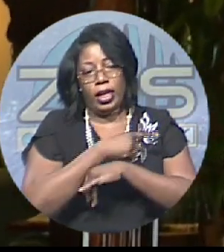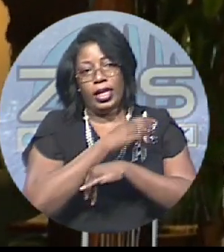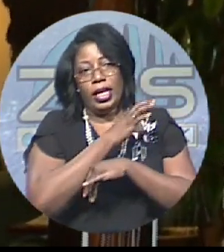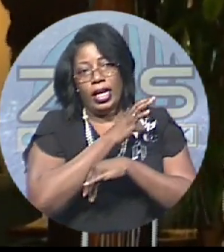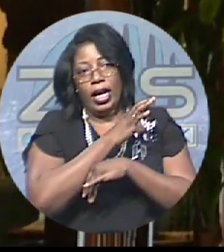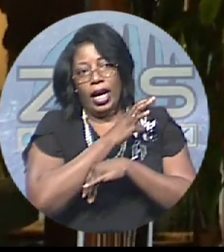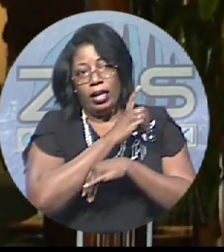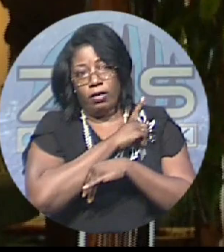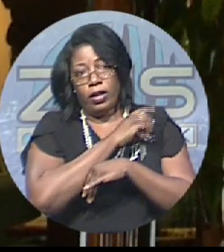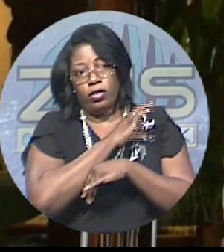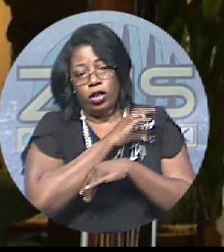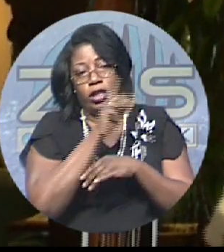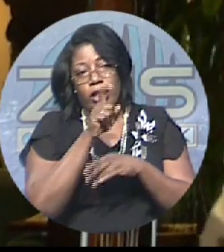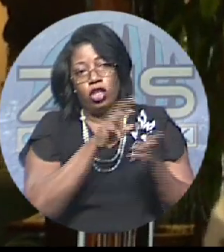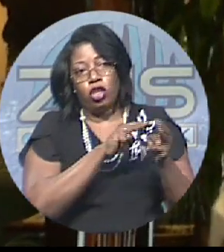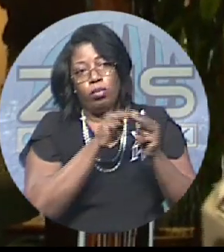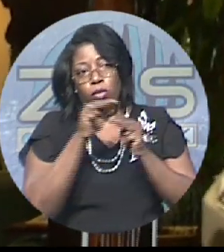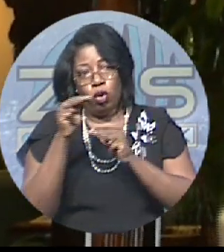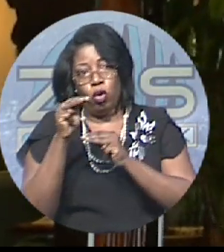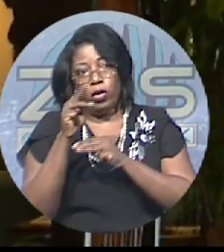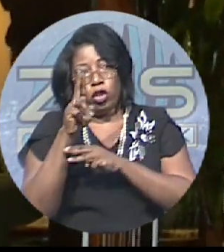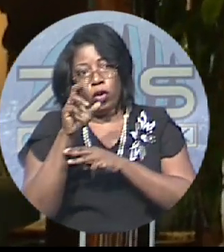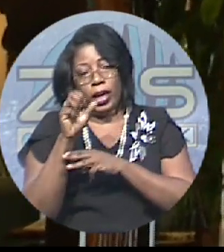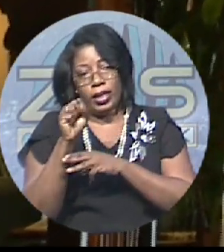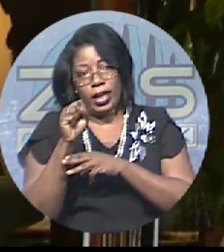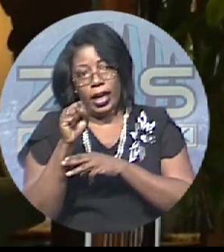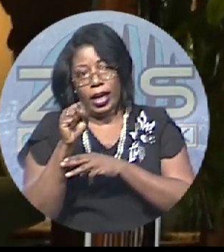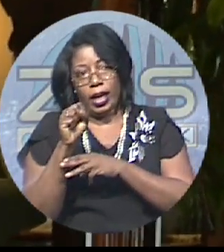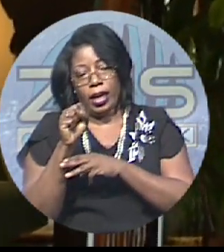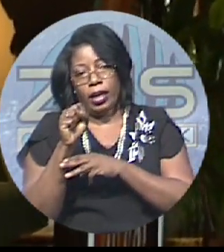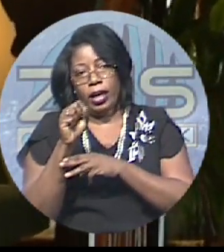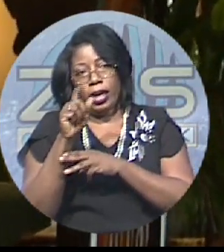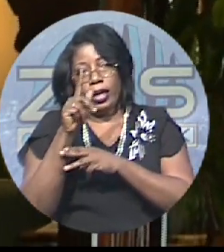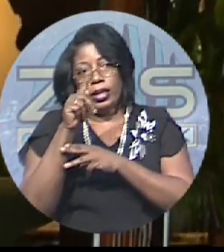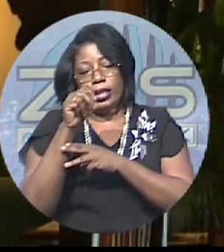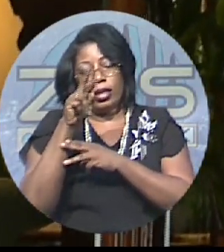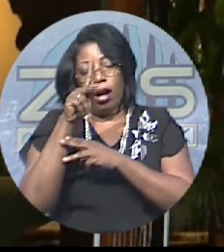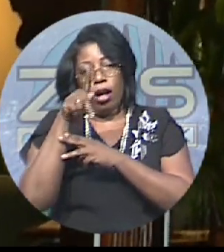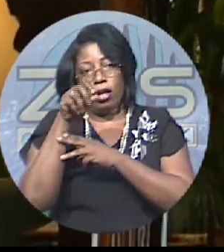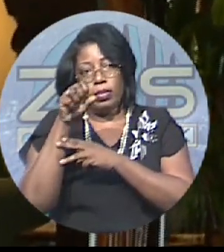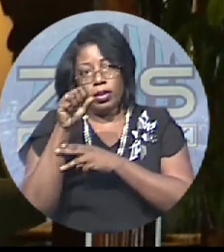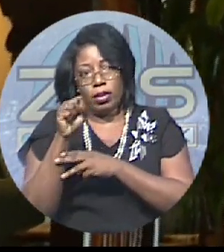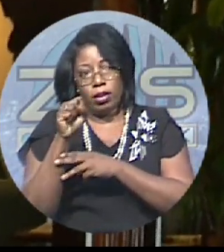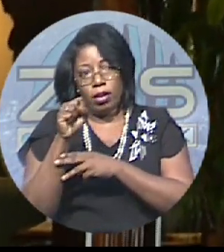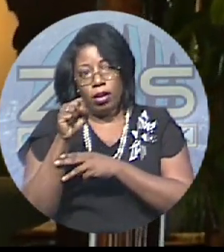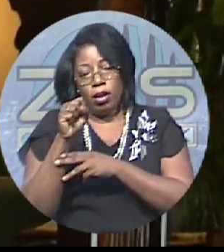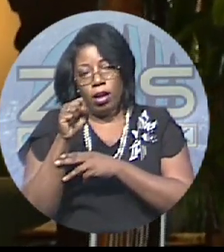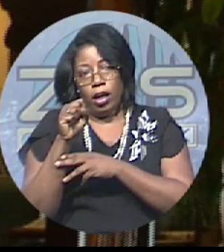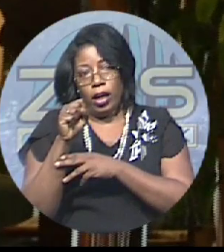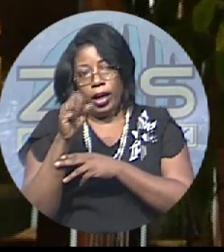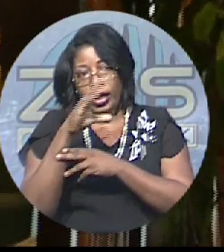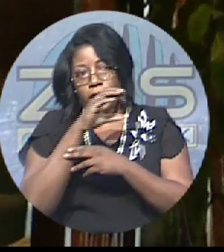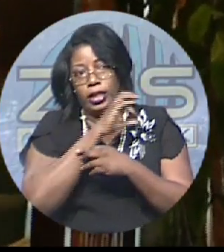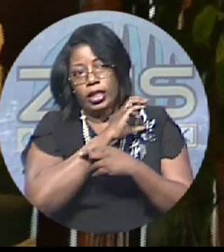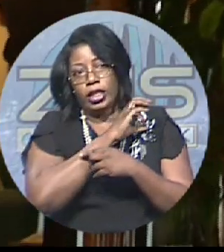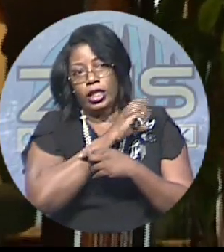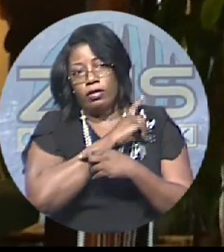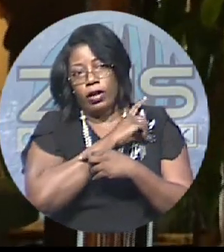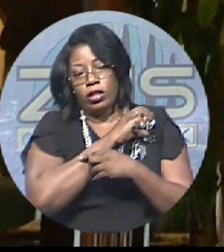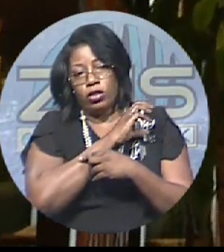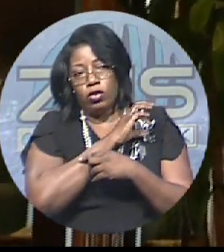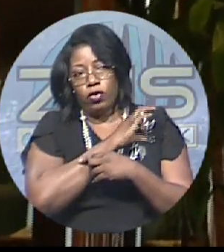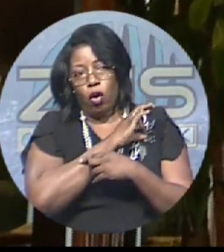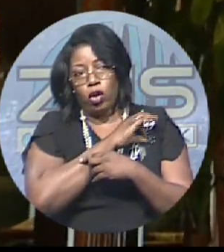needed to move a shipment of USAID tarps and four officers to Rumkey. The Defense Force officer